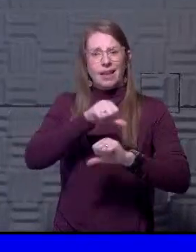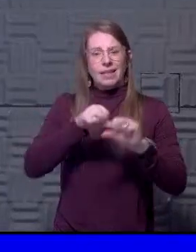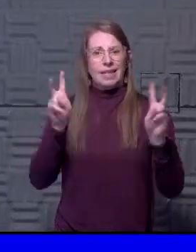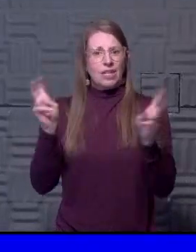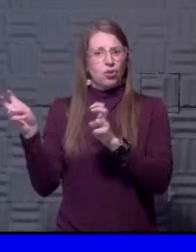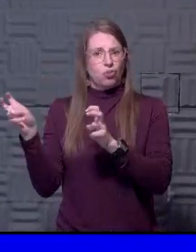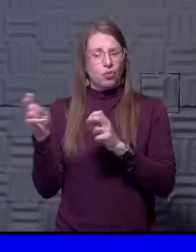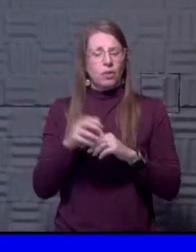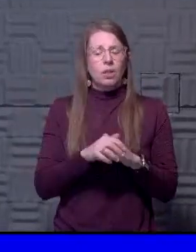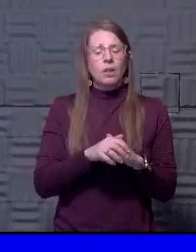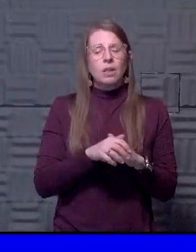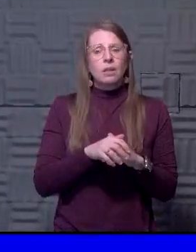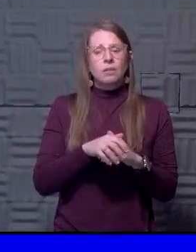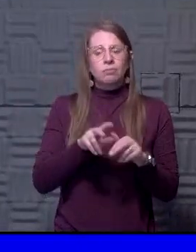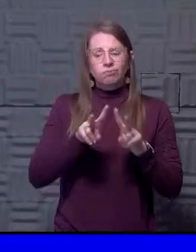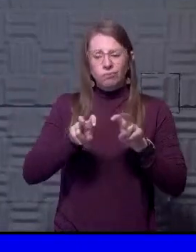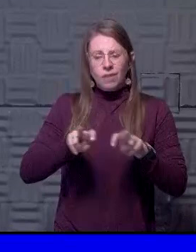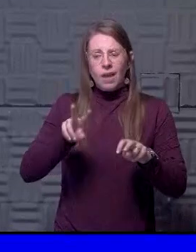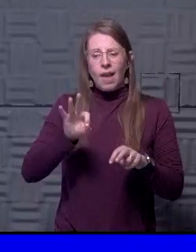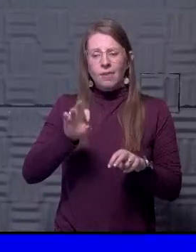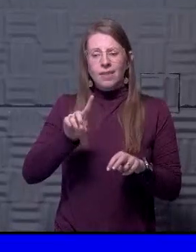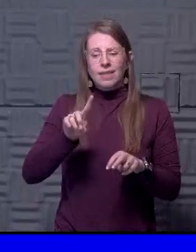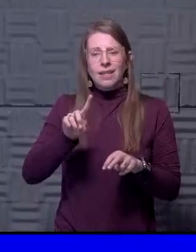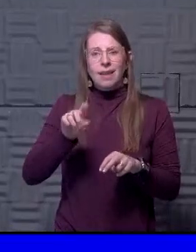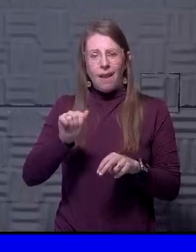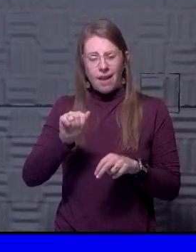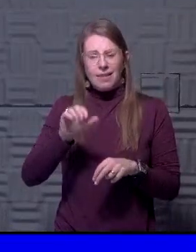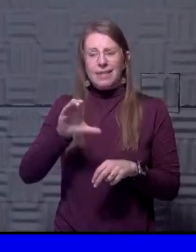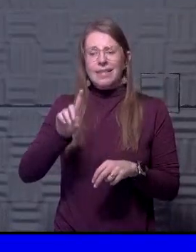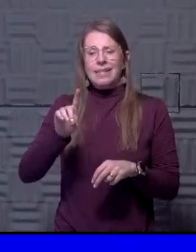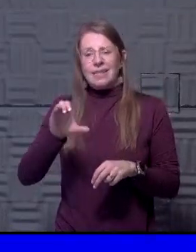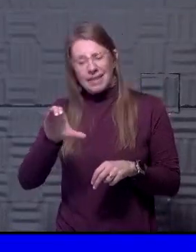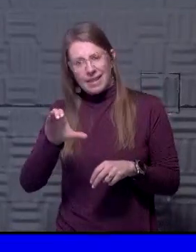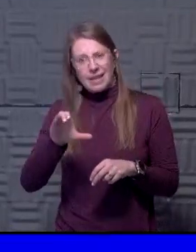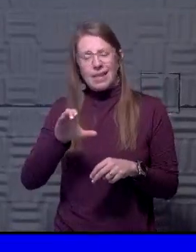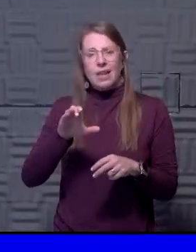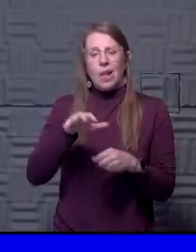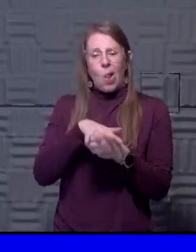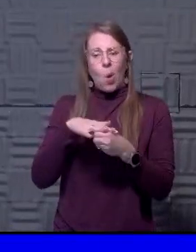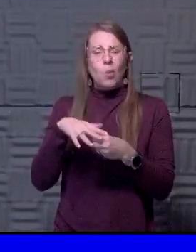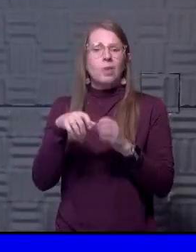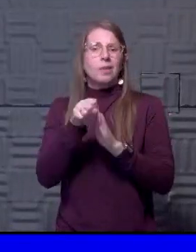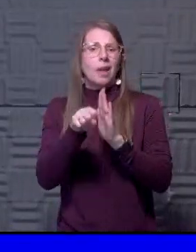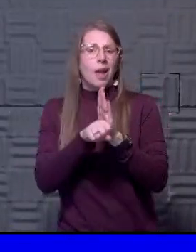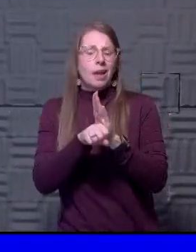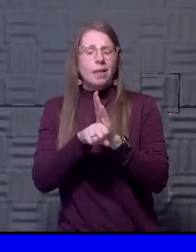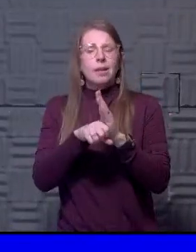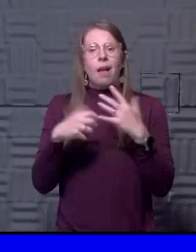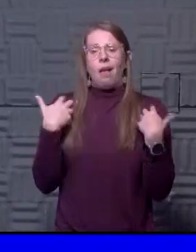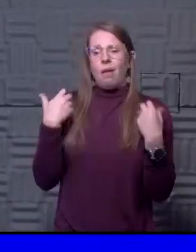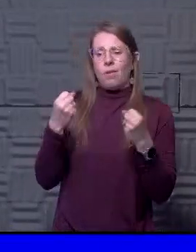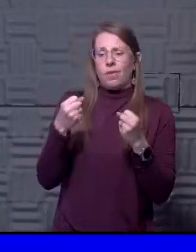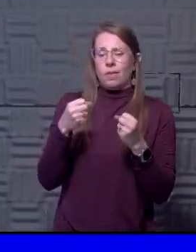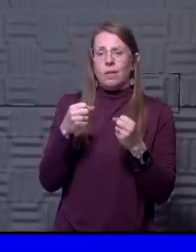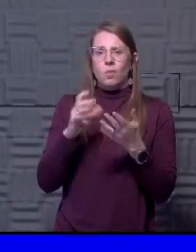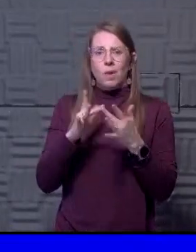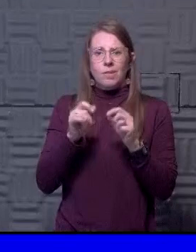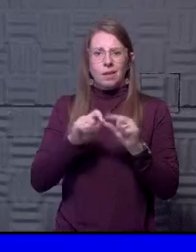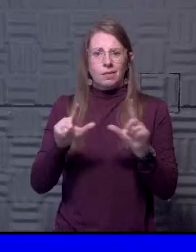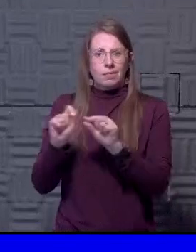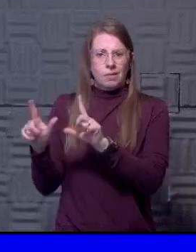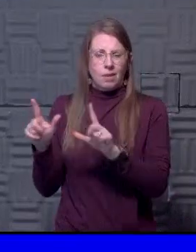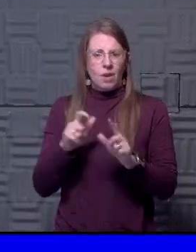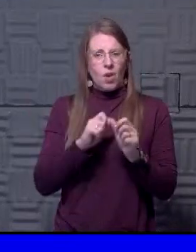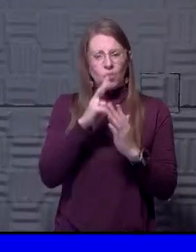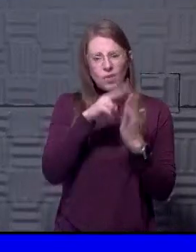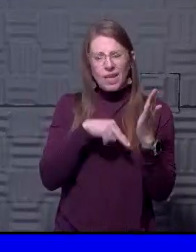to look at the FDA website, the NIH website, the CDC, the local and state health department websites. Those are sources of truth that you can use.